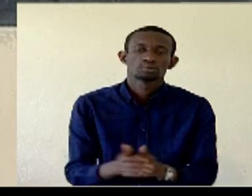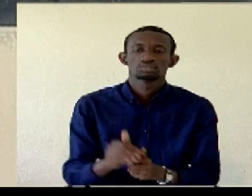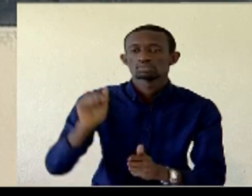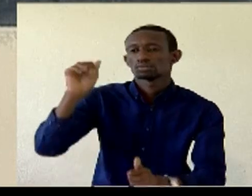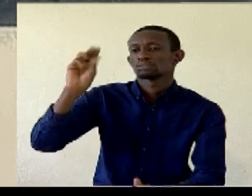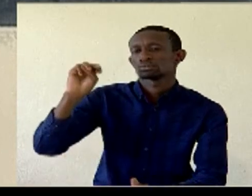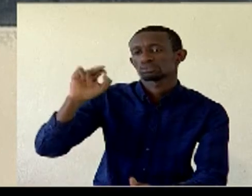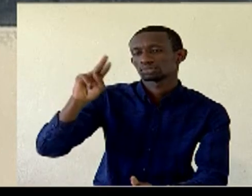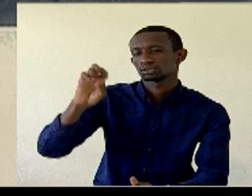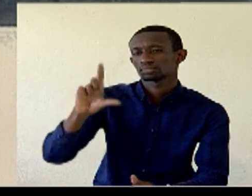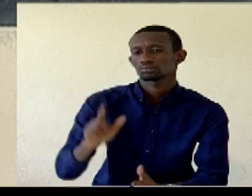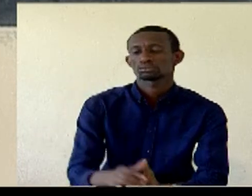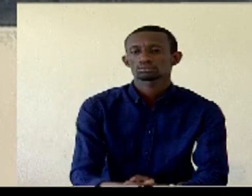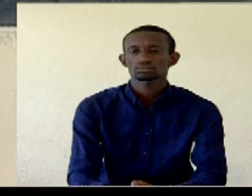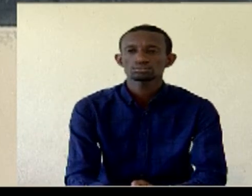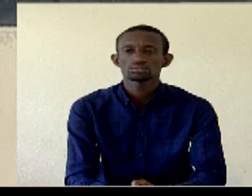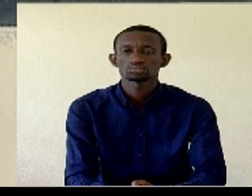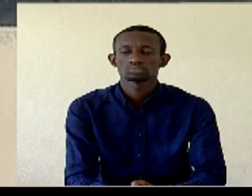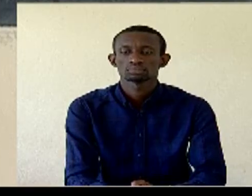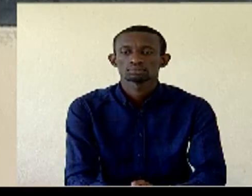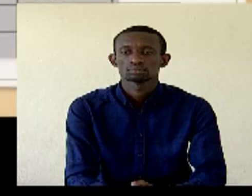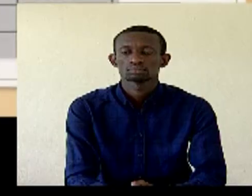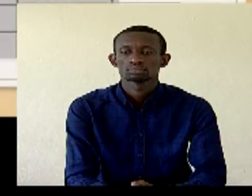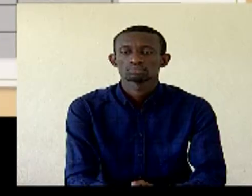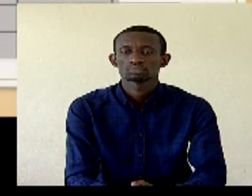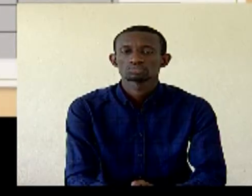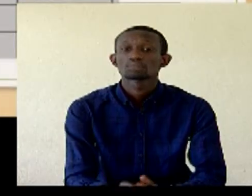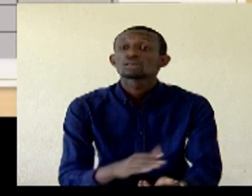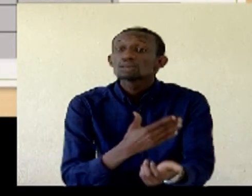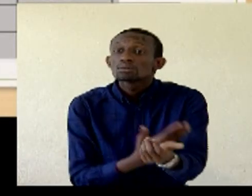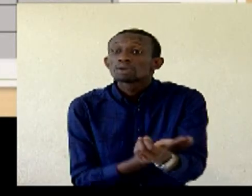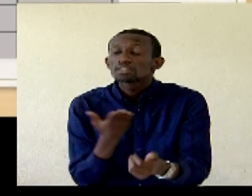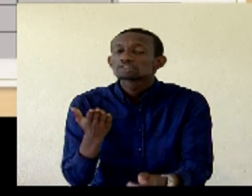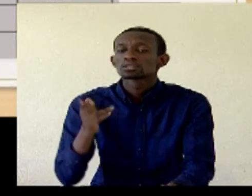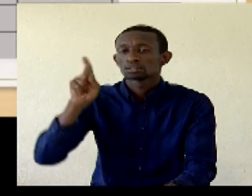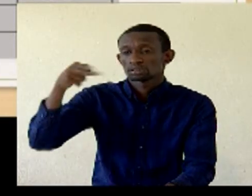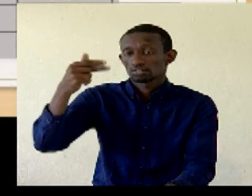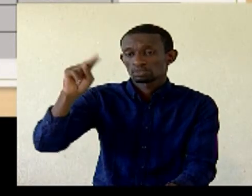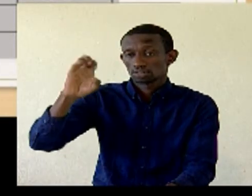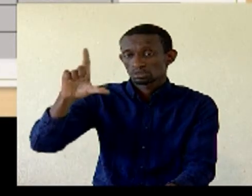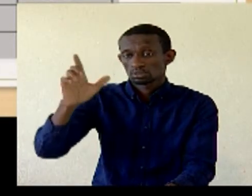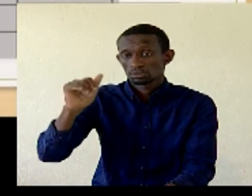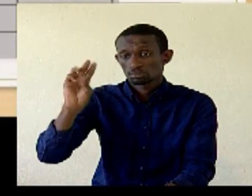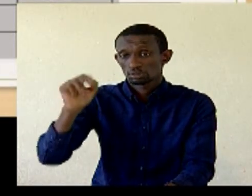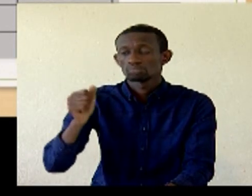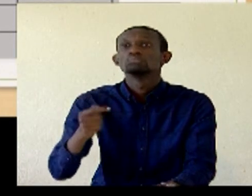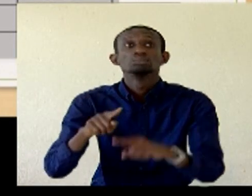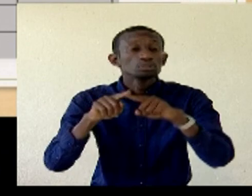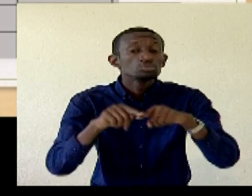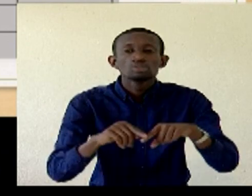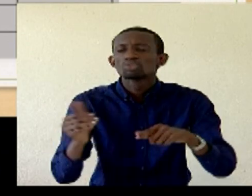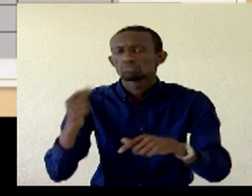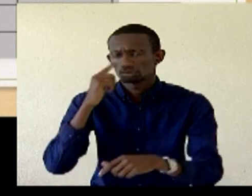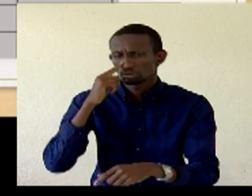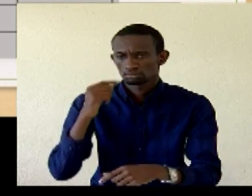ammonia. However, the strength of the phenylamine will also depend on the substituents. For example, look at